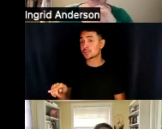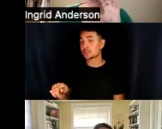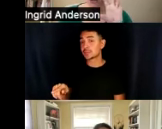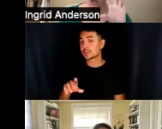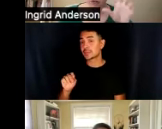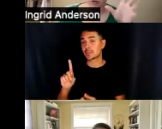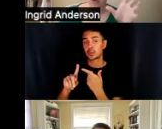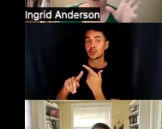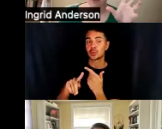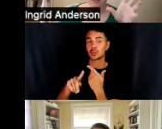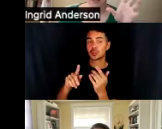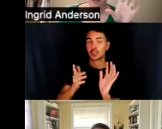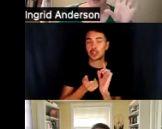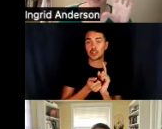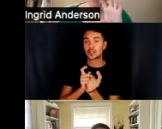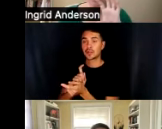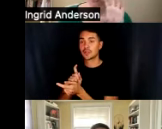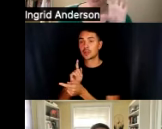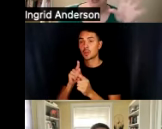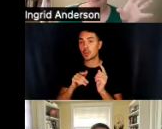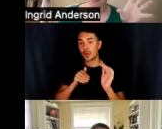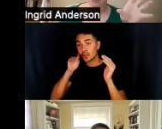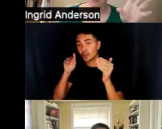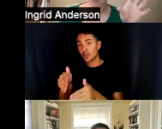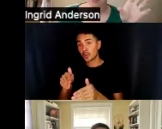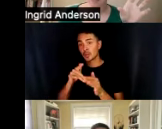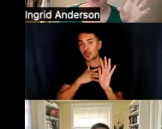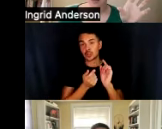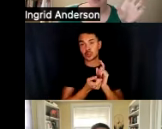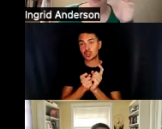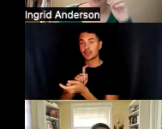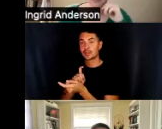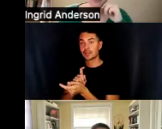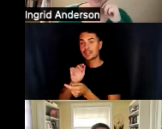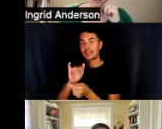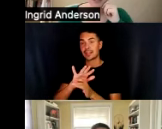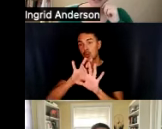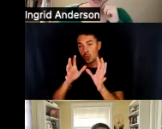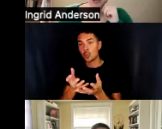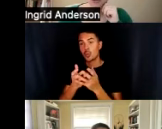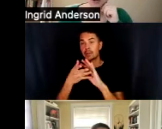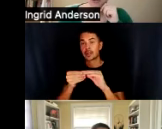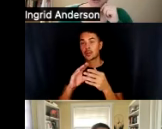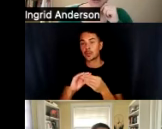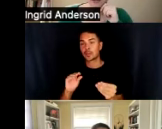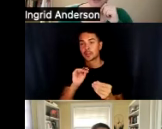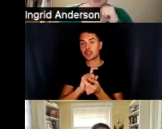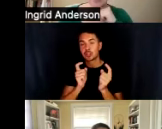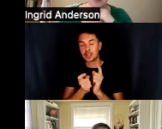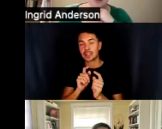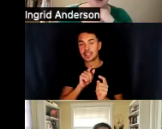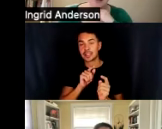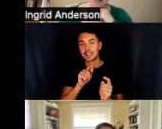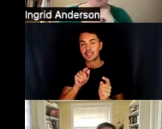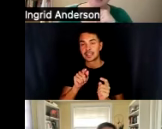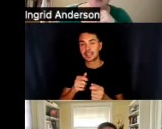to shift what we're focusing on, to shift that whole narrative, and to change those hurtful responses, to